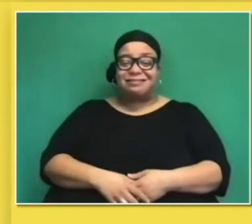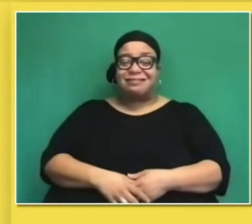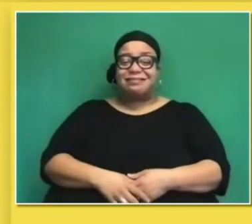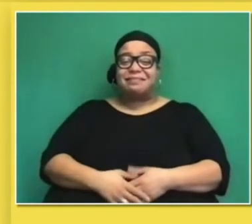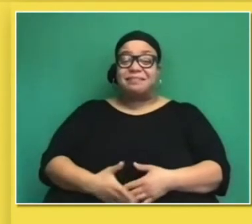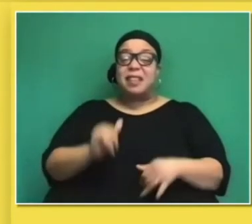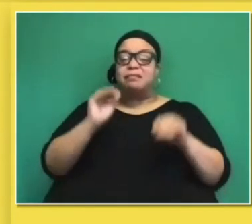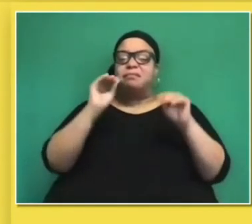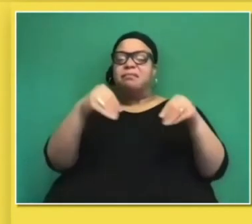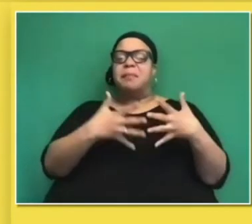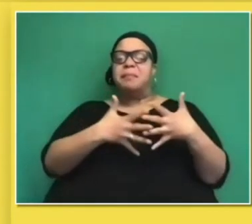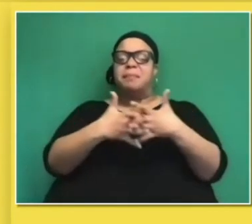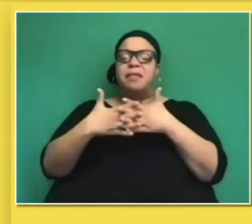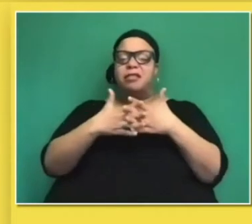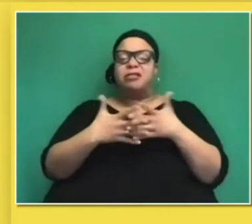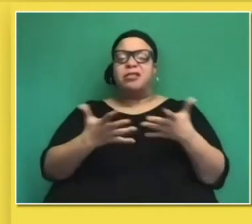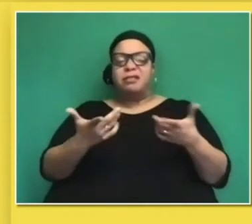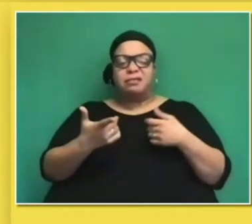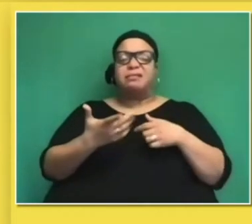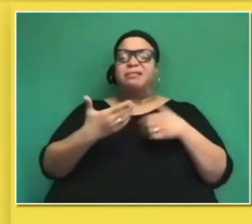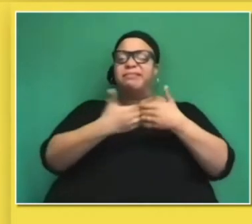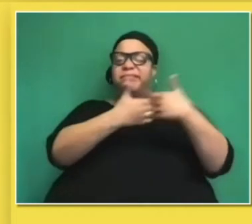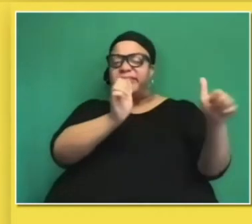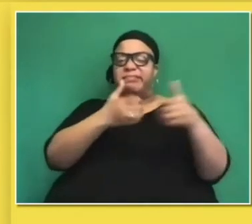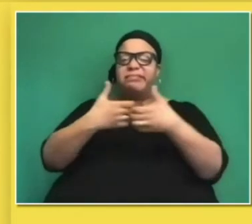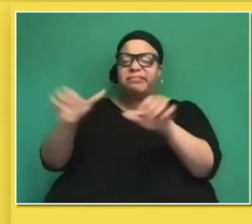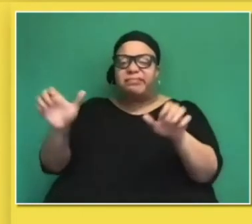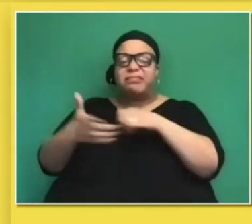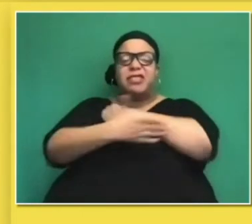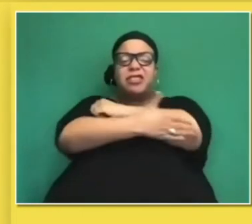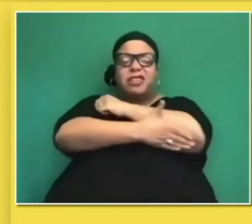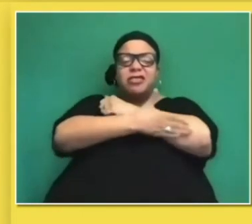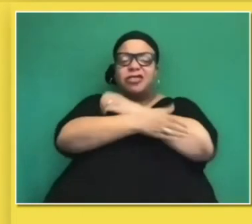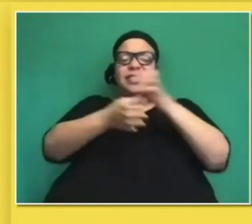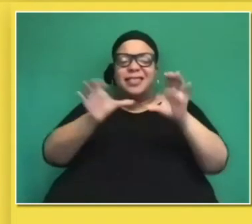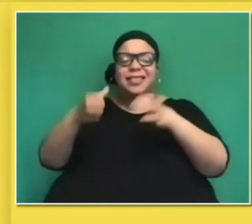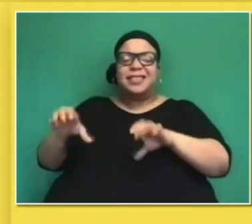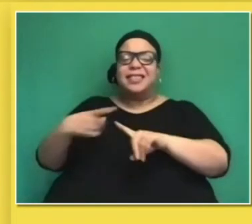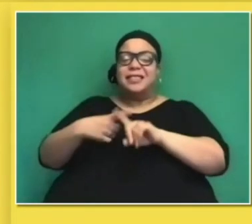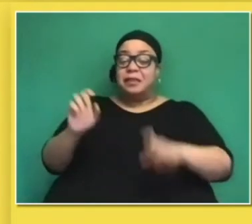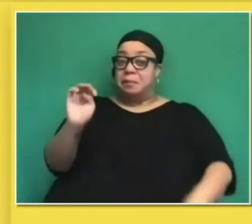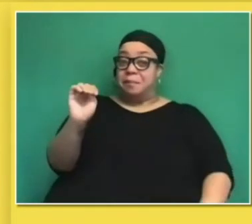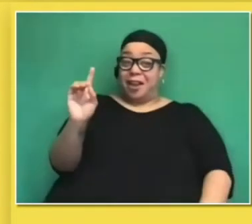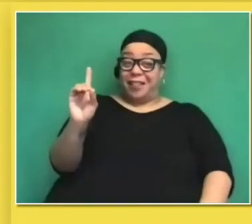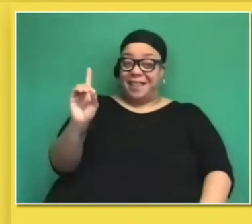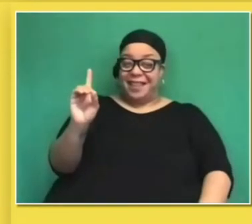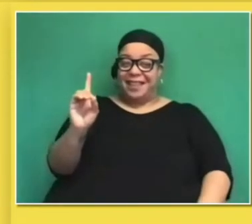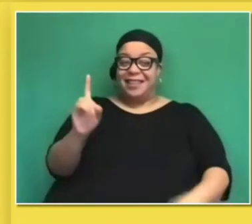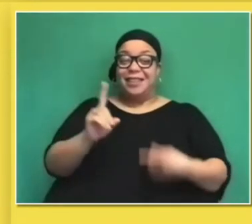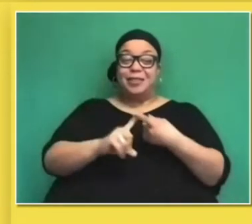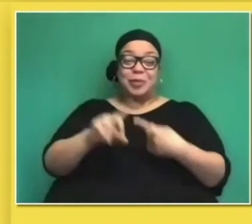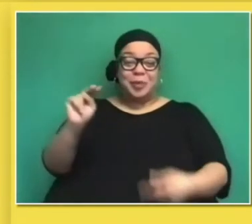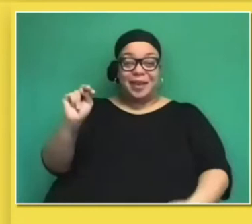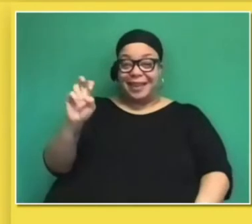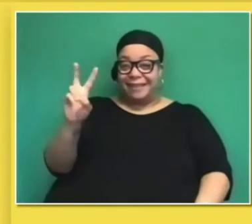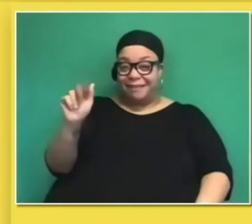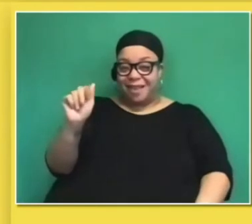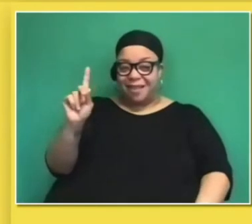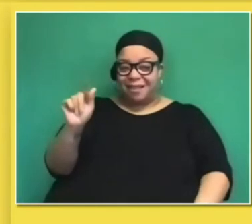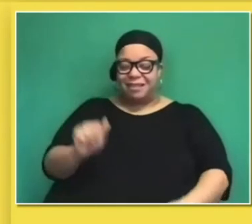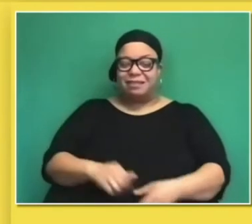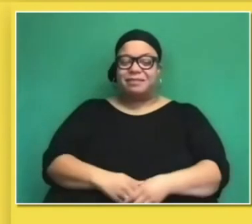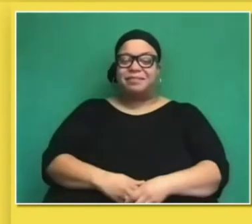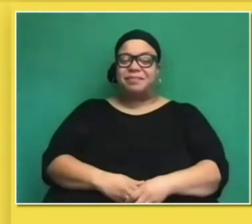from Maryland to Nevada, the South, and the so-called Sun Belt. All Trump did was exploit